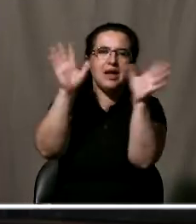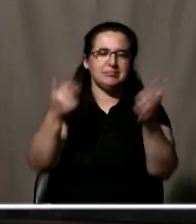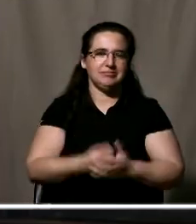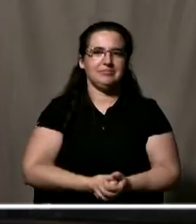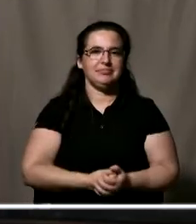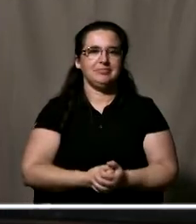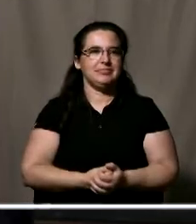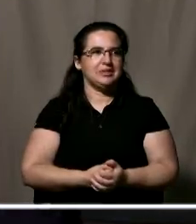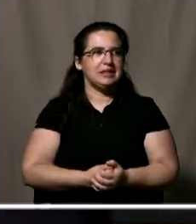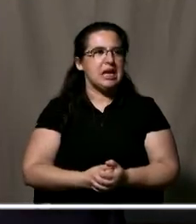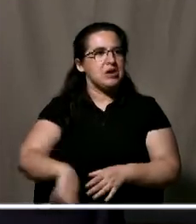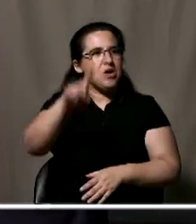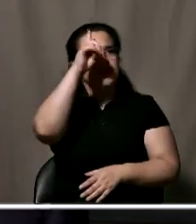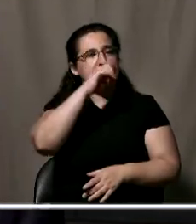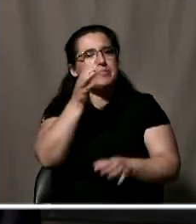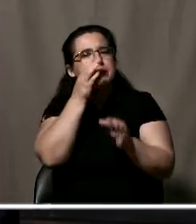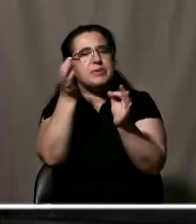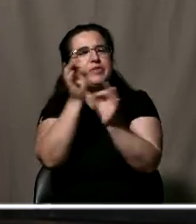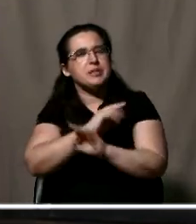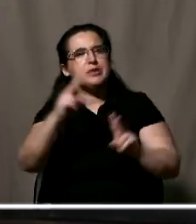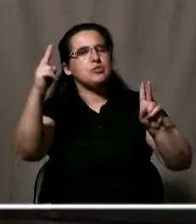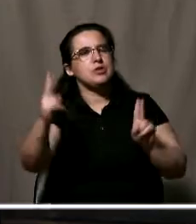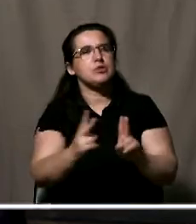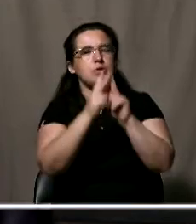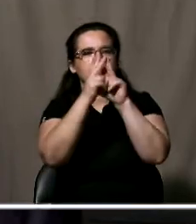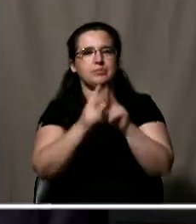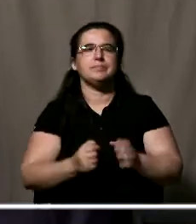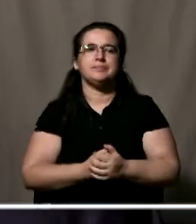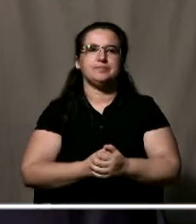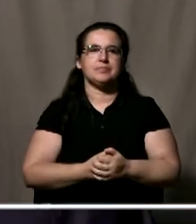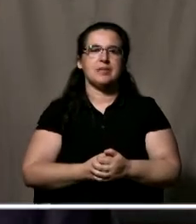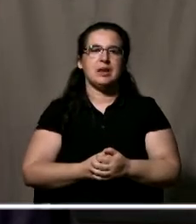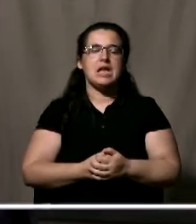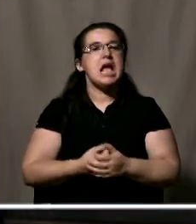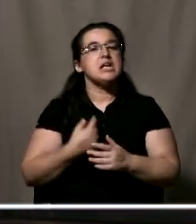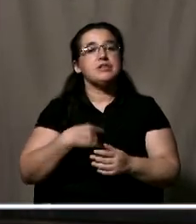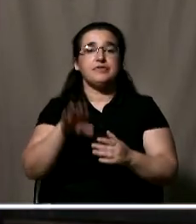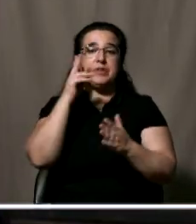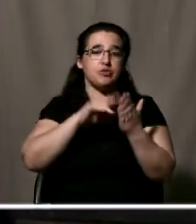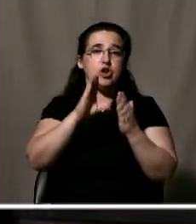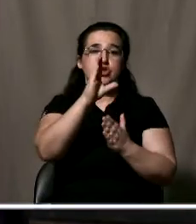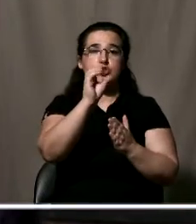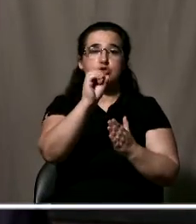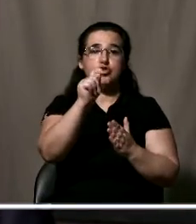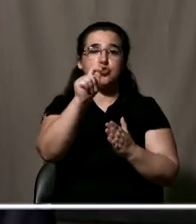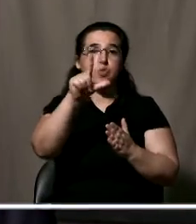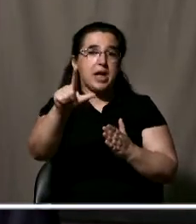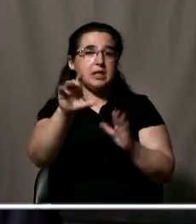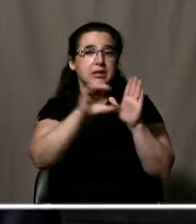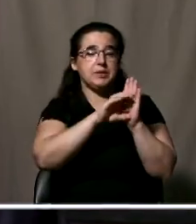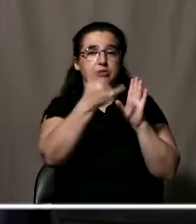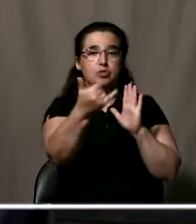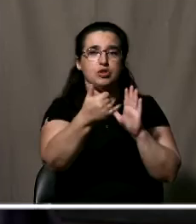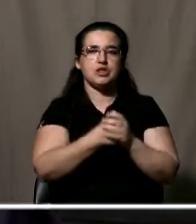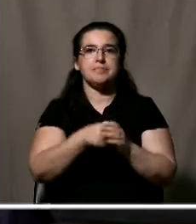that visit. Eu lembro-me perfeitamente daquele We encontro. Turn to Joel chapter 2. E fomos a Joel capítulo 2. He did not have a Bible.